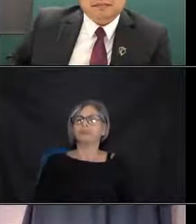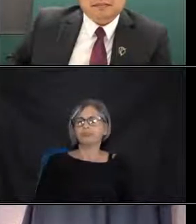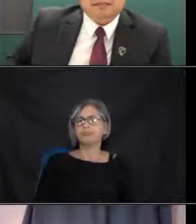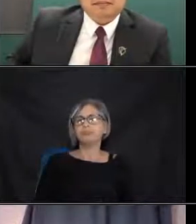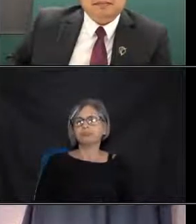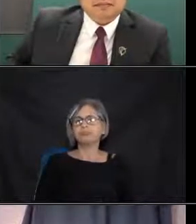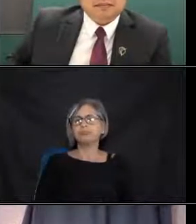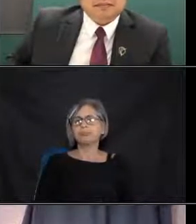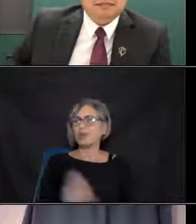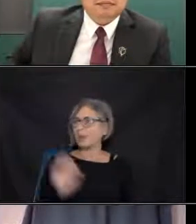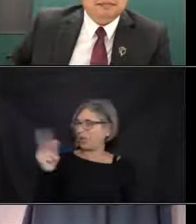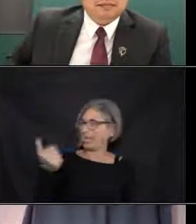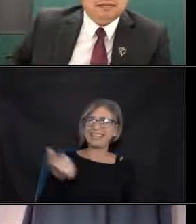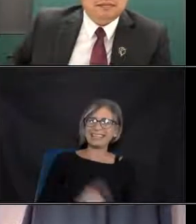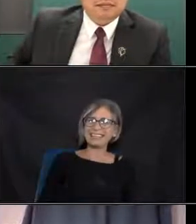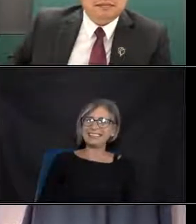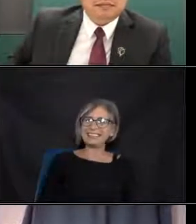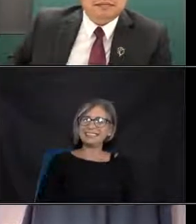Okay.